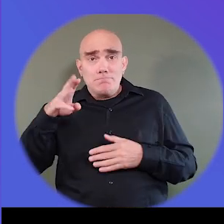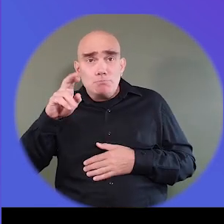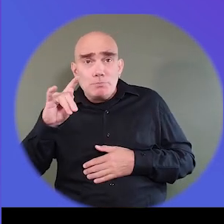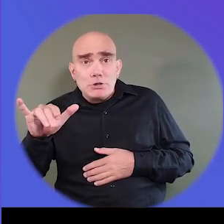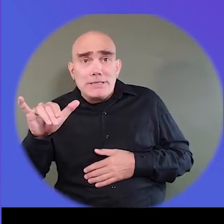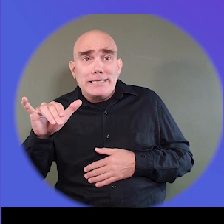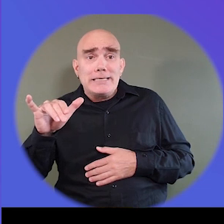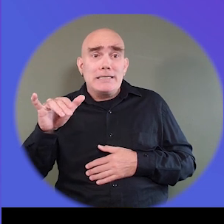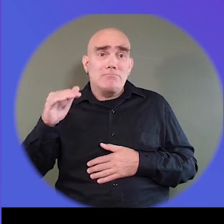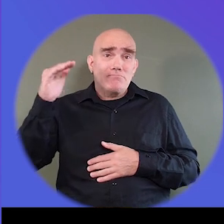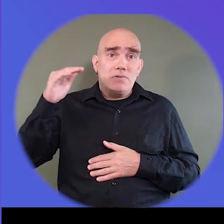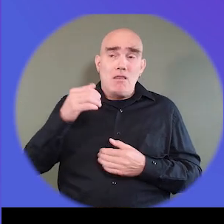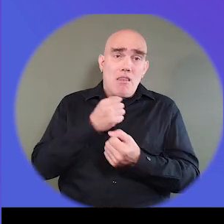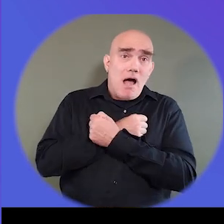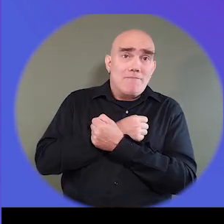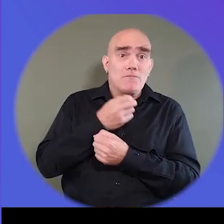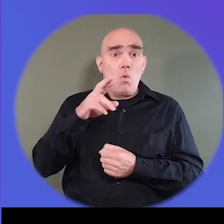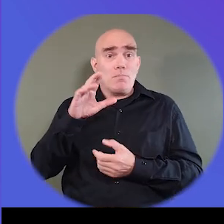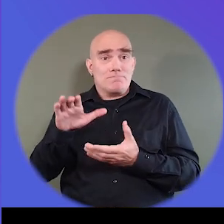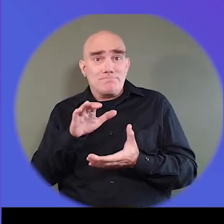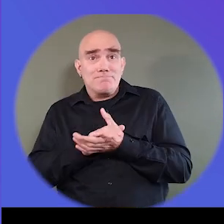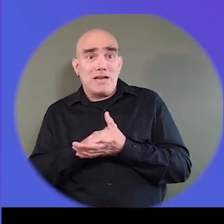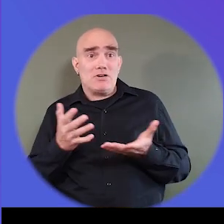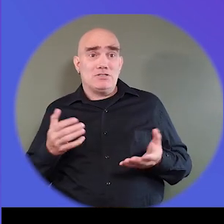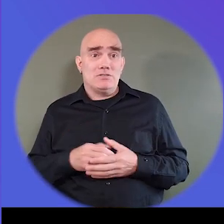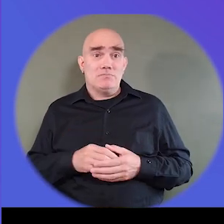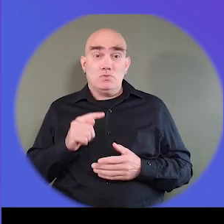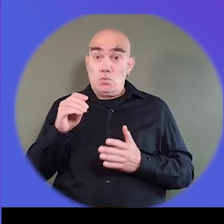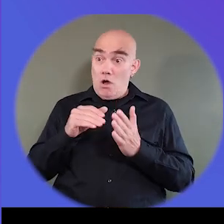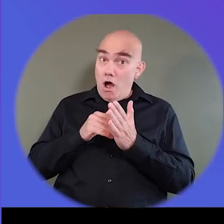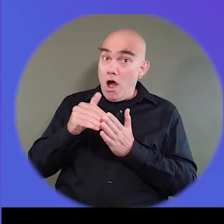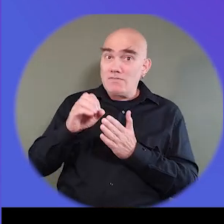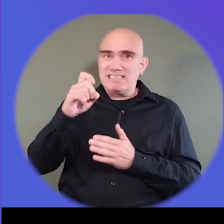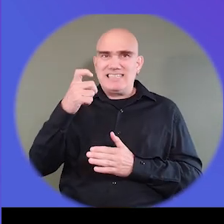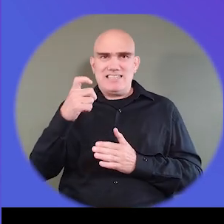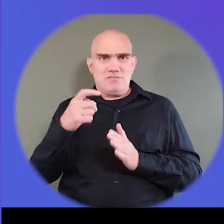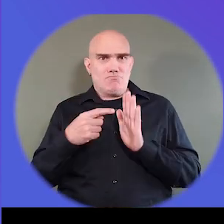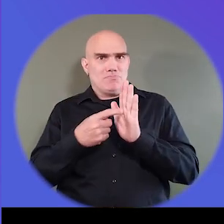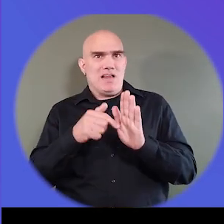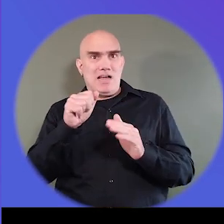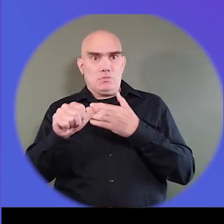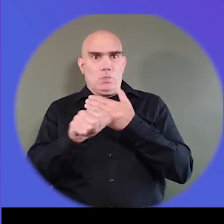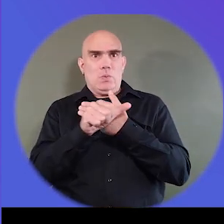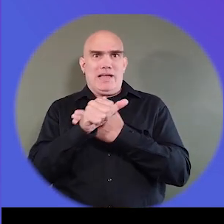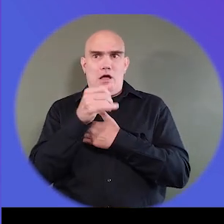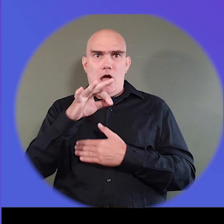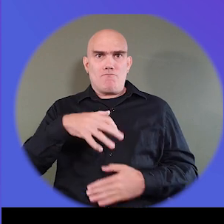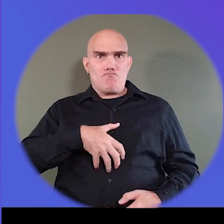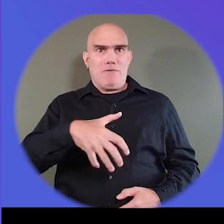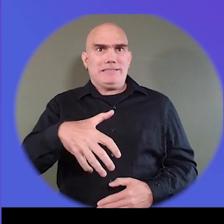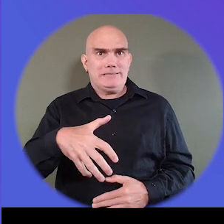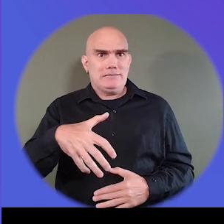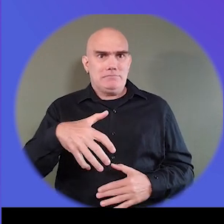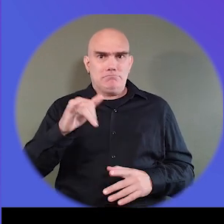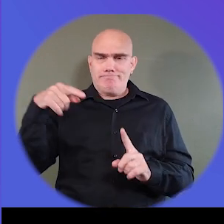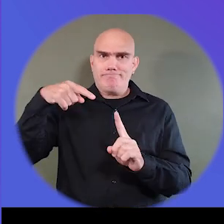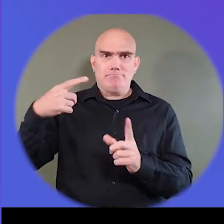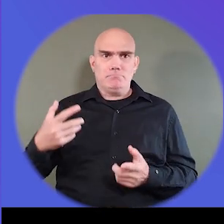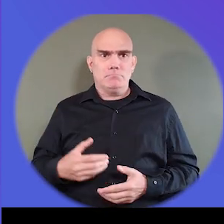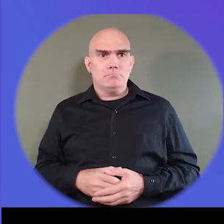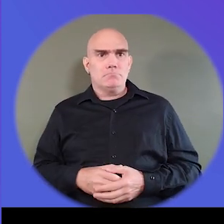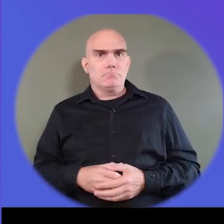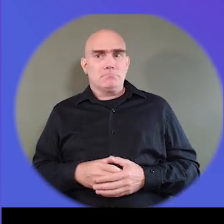in puberty, in love, or in marriage. Too often, sex is presented as a threat of